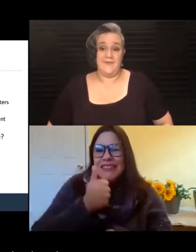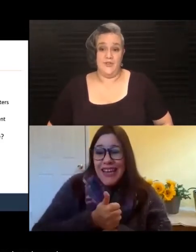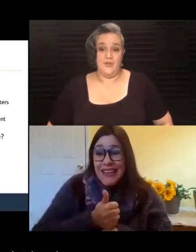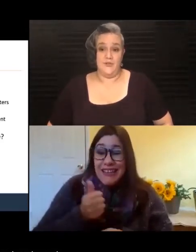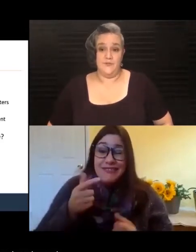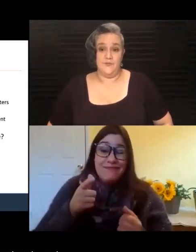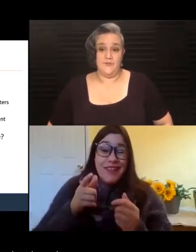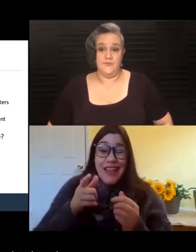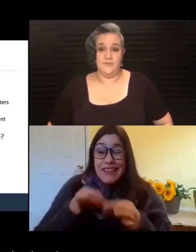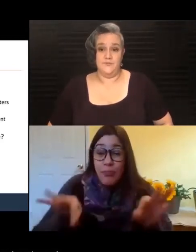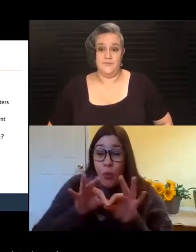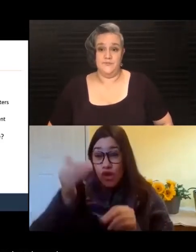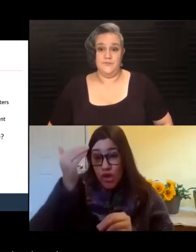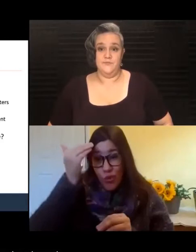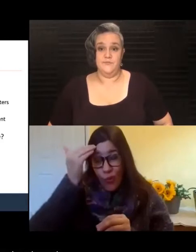chat feature.